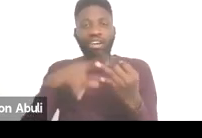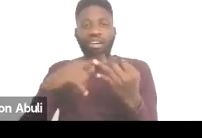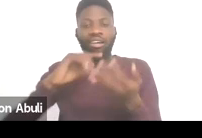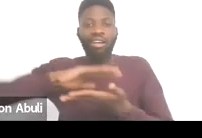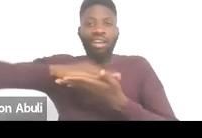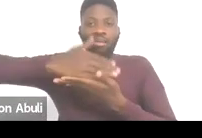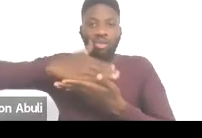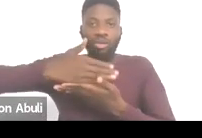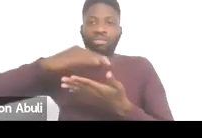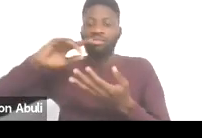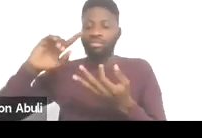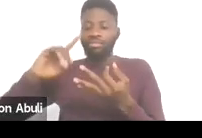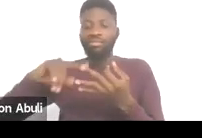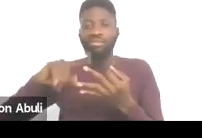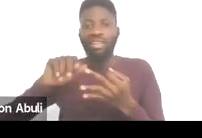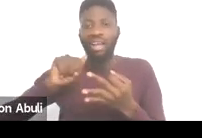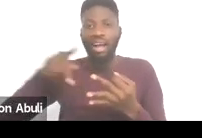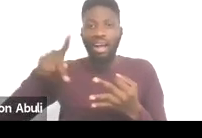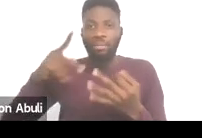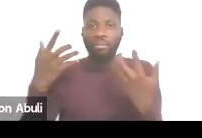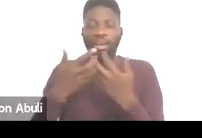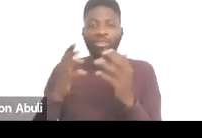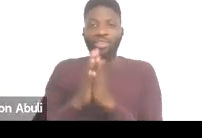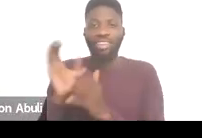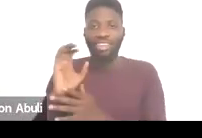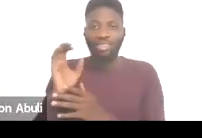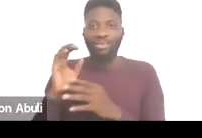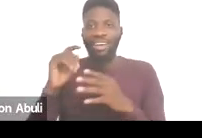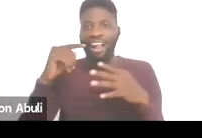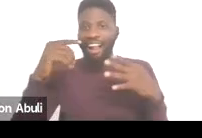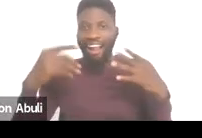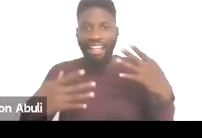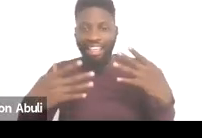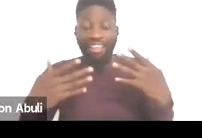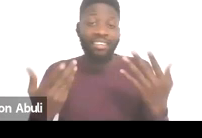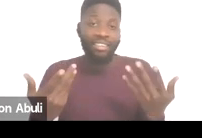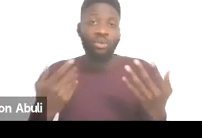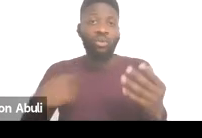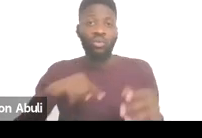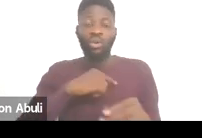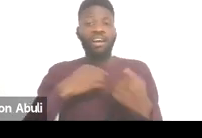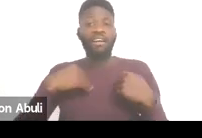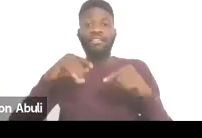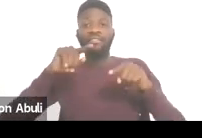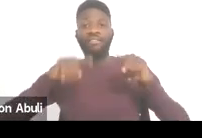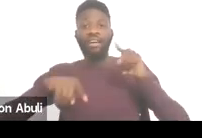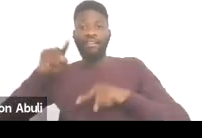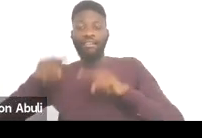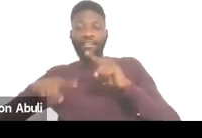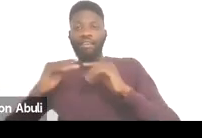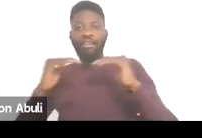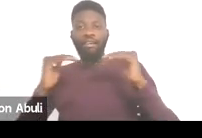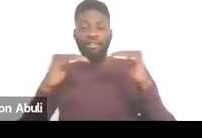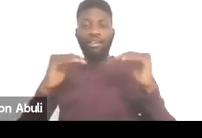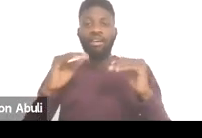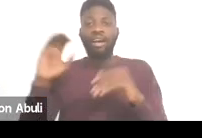applications that are customer friendly, those kind of things. And we have various levels of customer service executives.